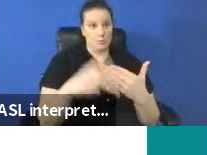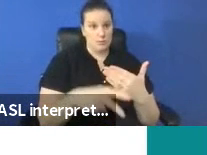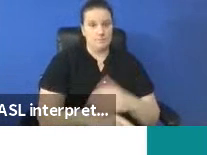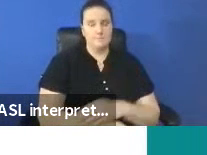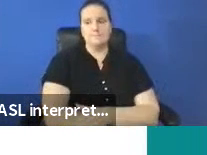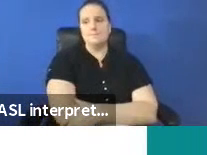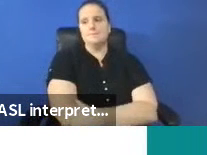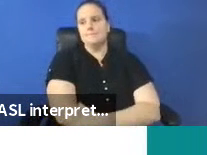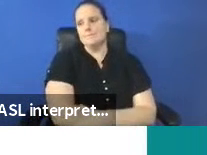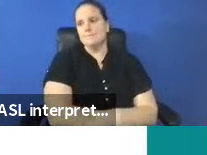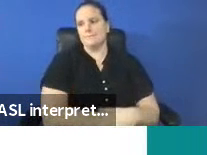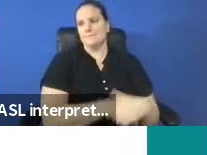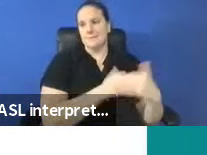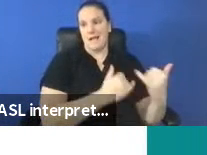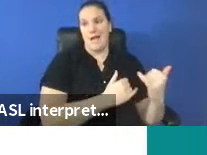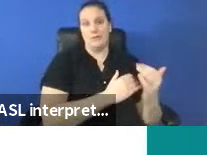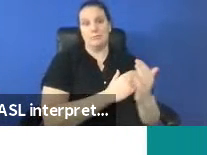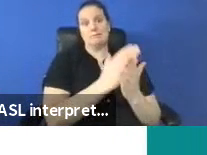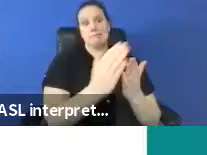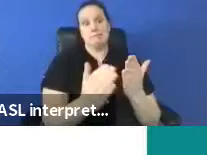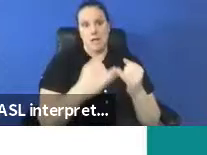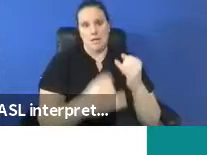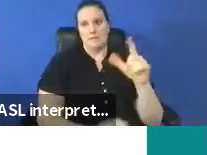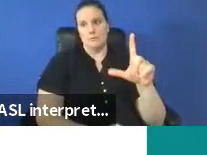So now through the end of 2021,